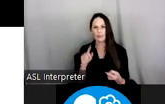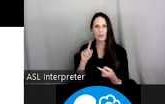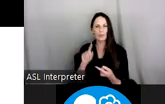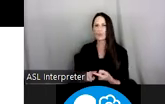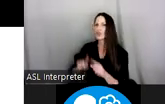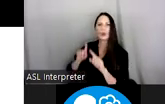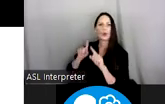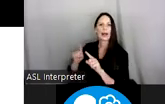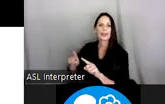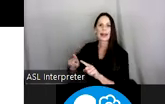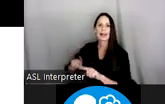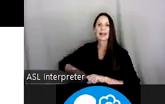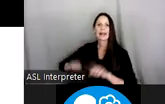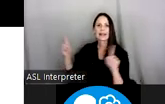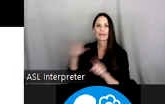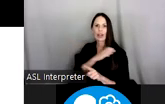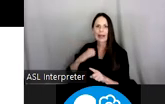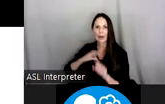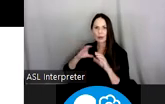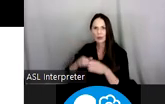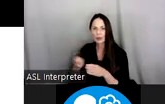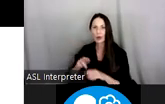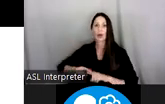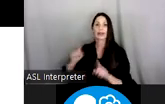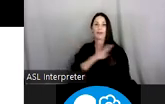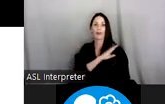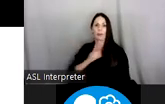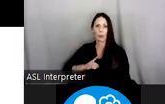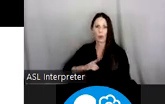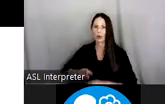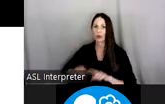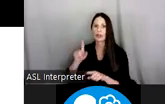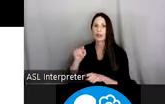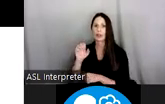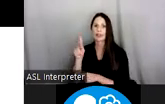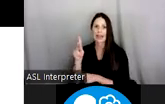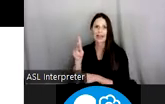council or board or task force meeting outside of BHAAC.